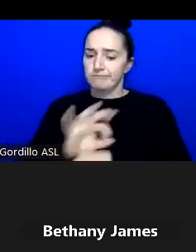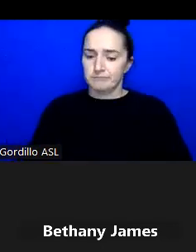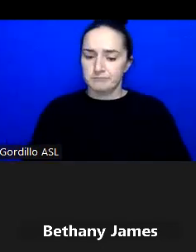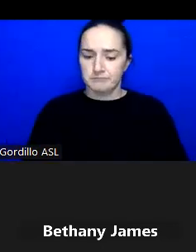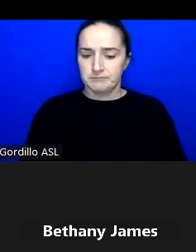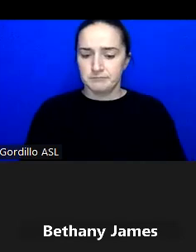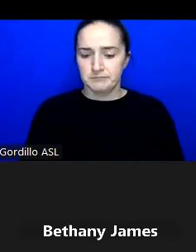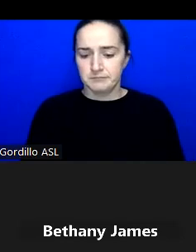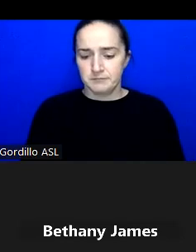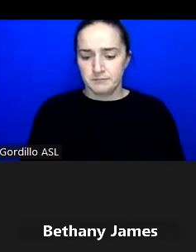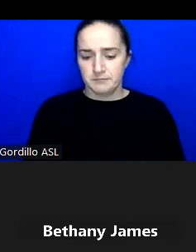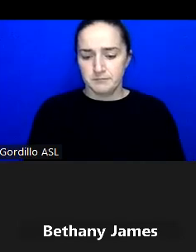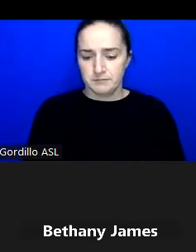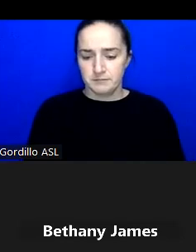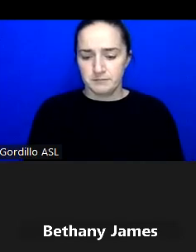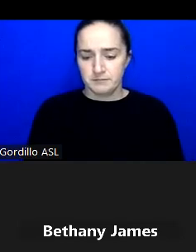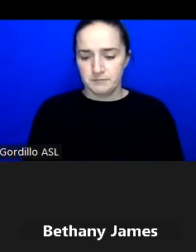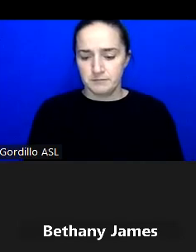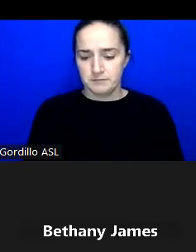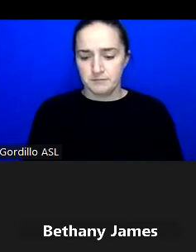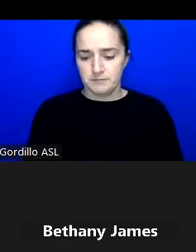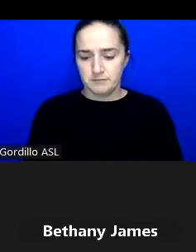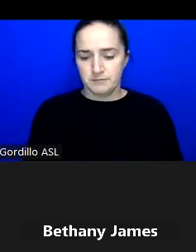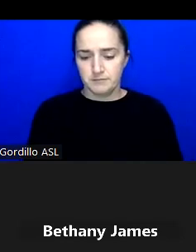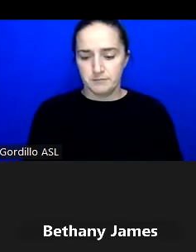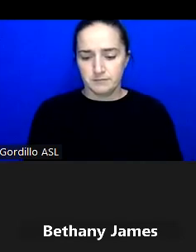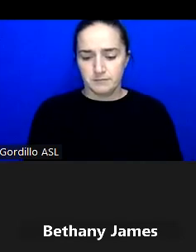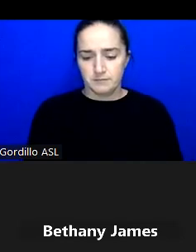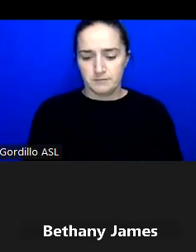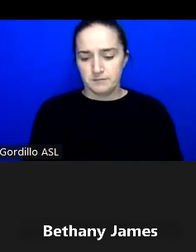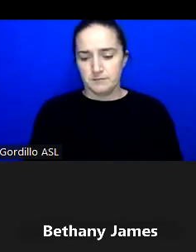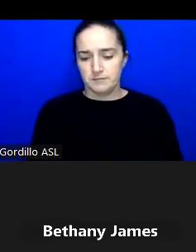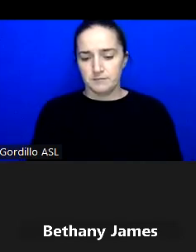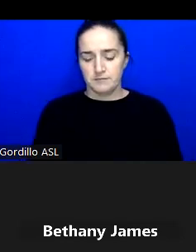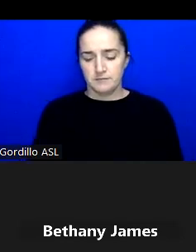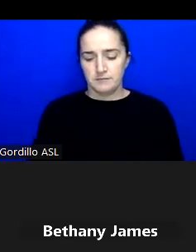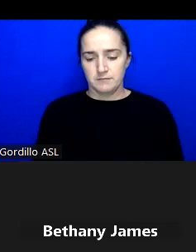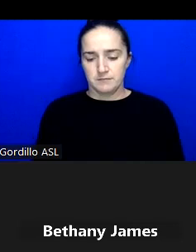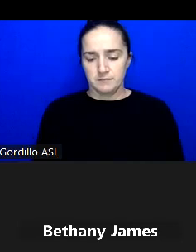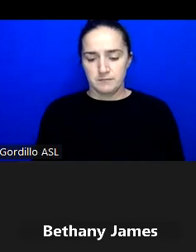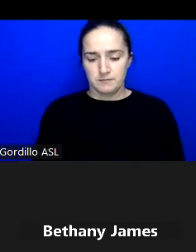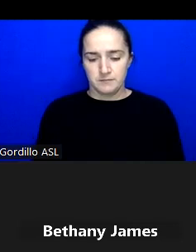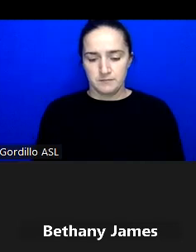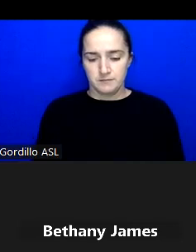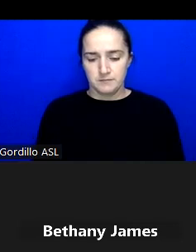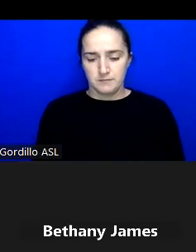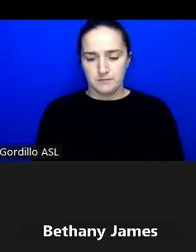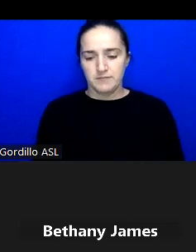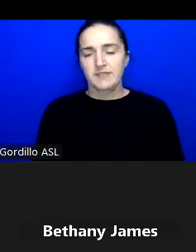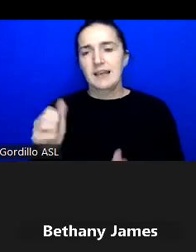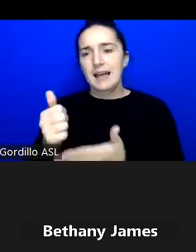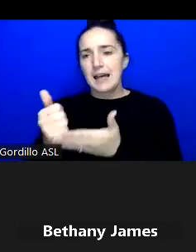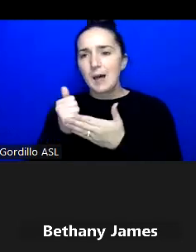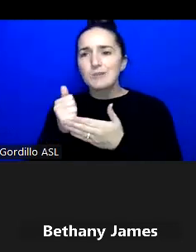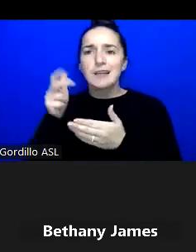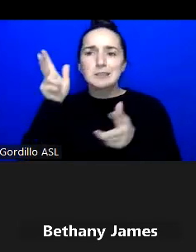to understand speech and noise, filling in contextual cues, processing faster rates of speech. Those are things that are all really,